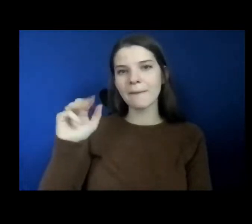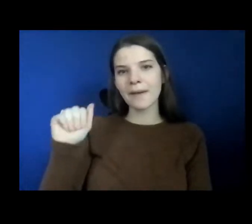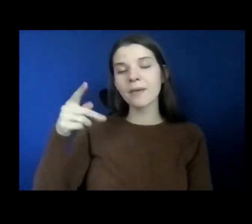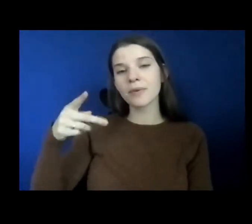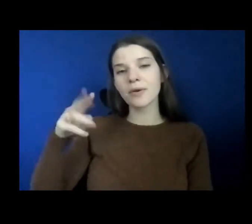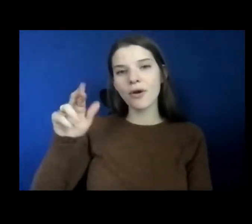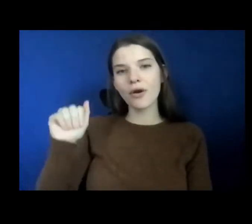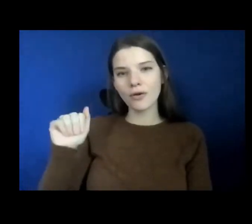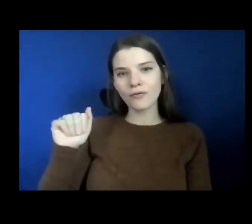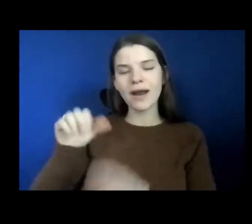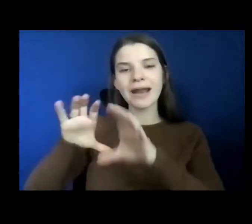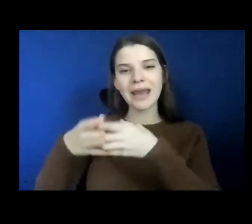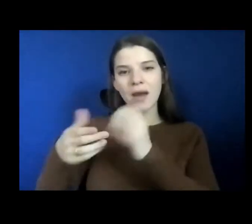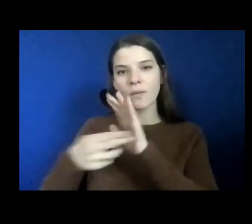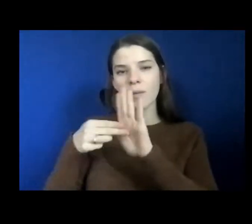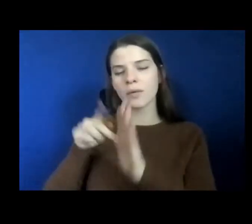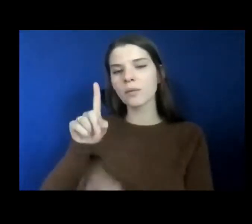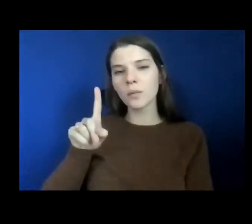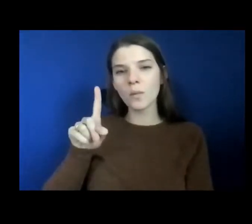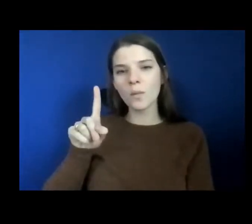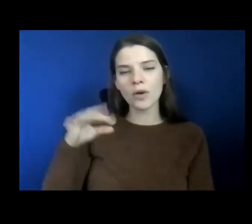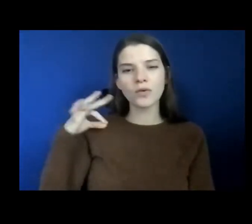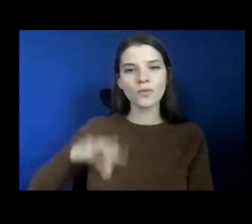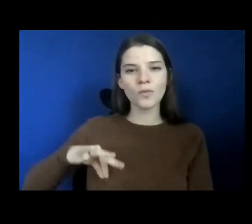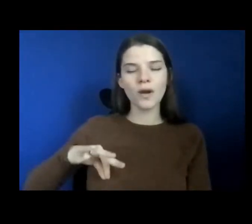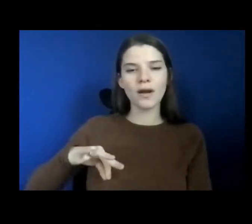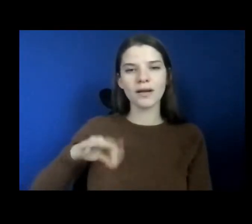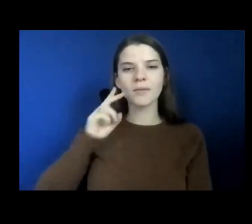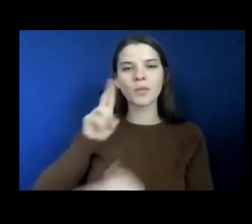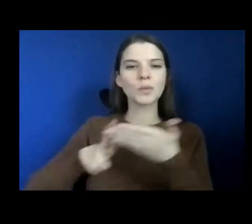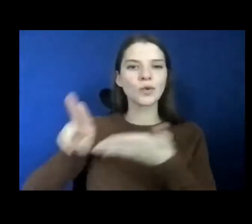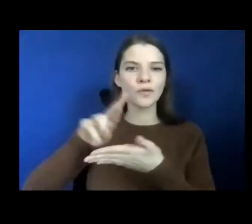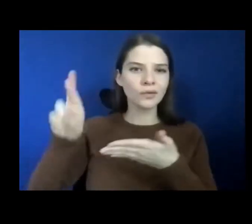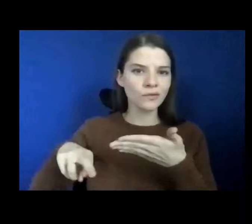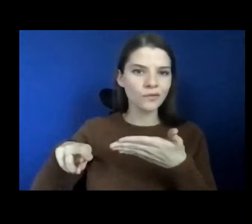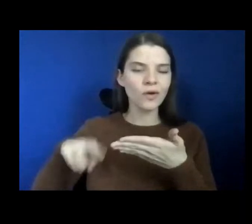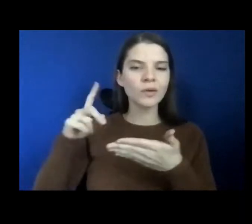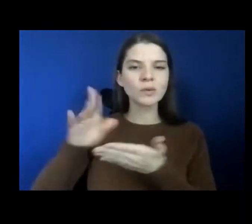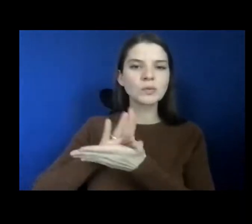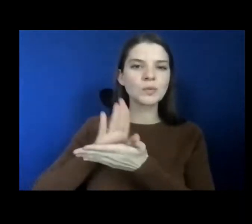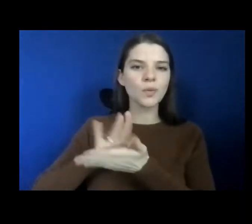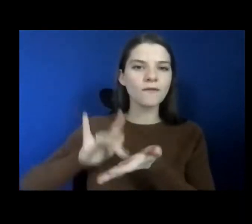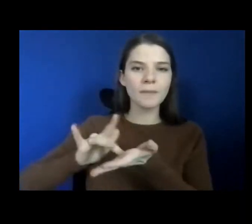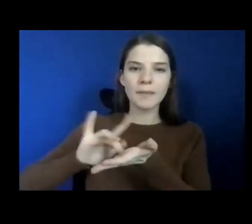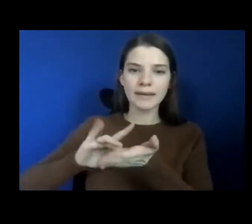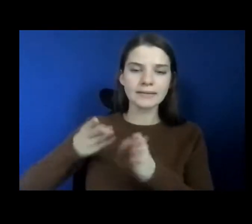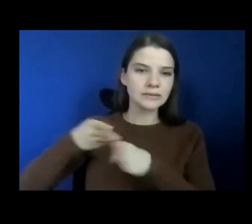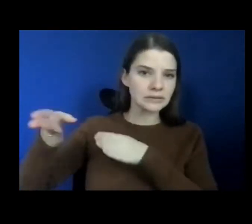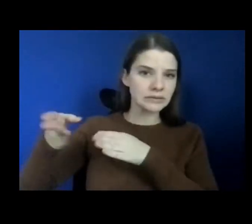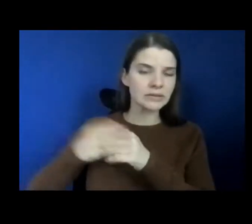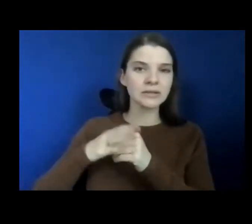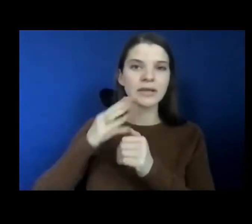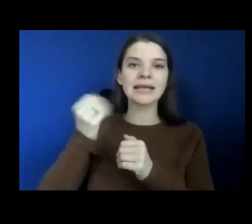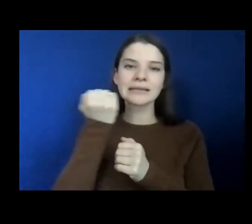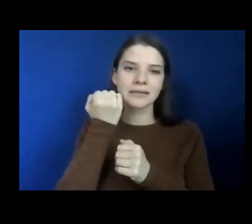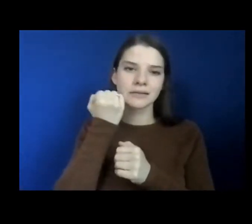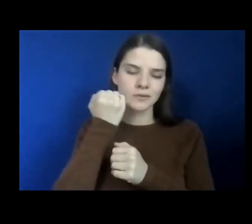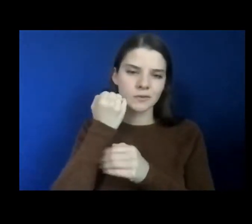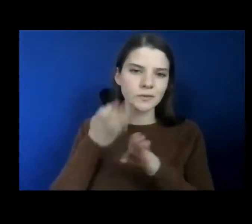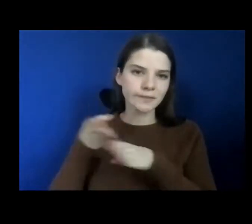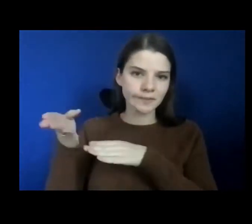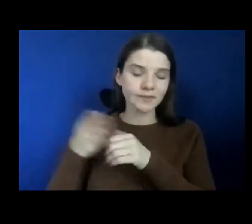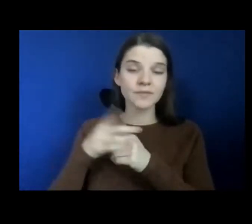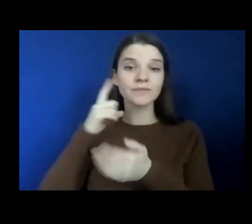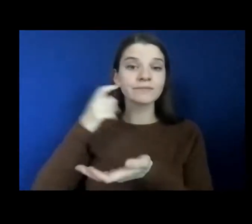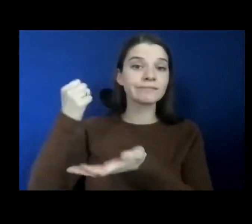PRA Category 1 credit by University of Rochester School of Medicine and Dentistry,